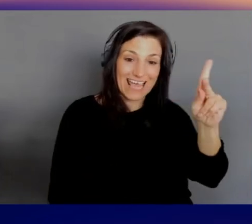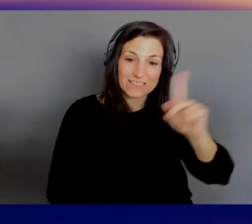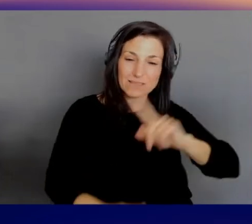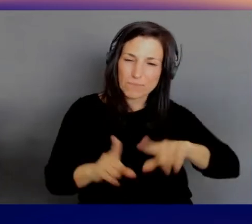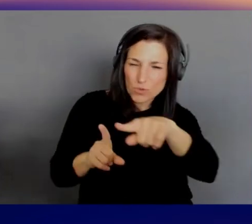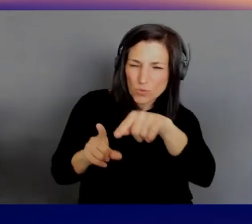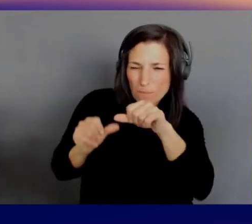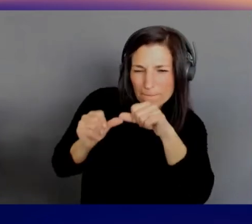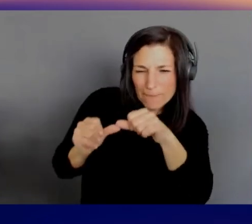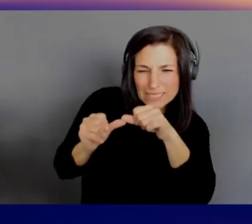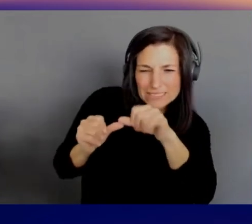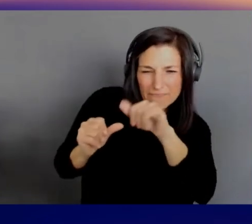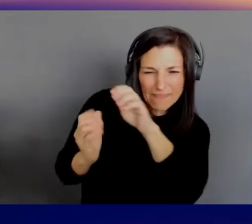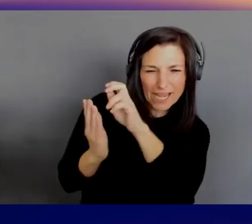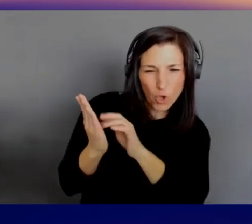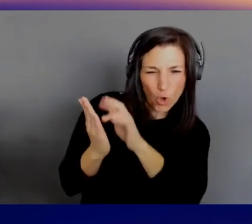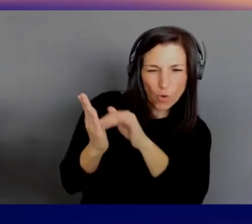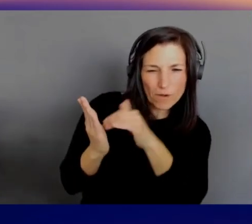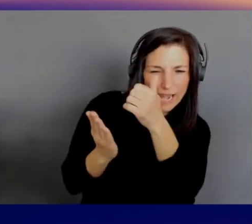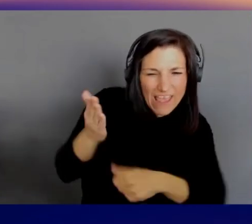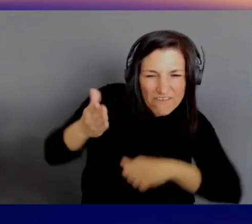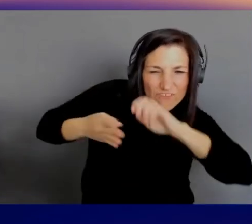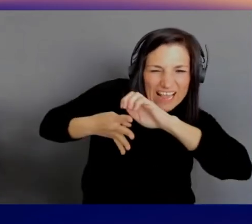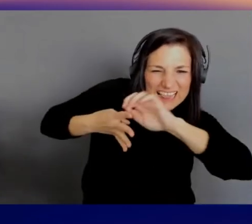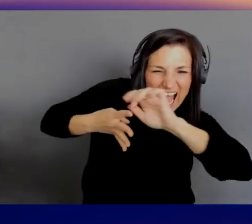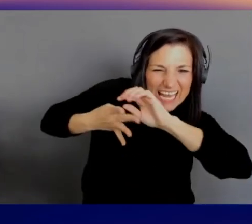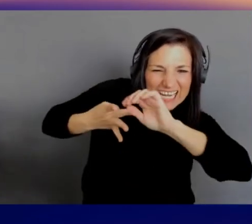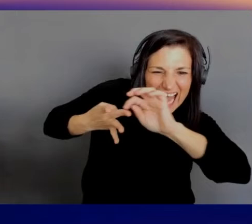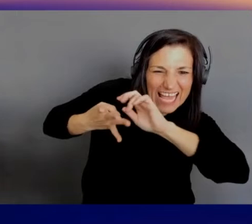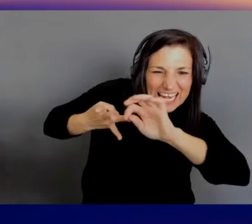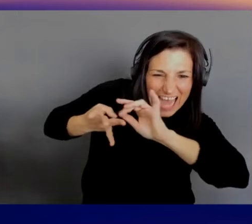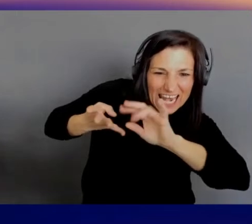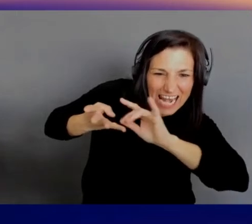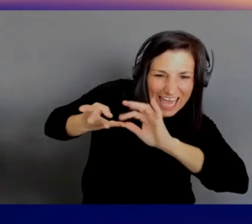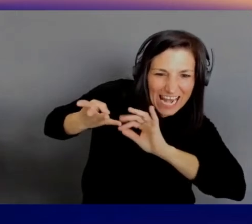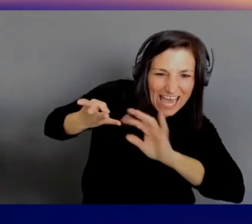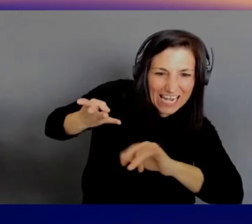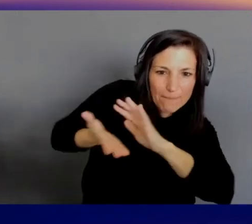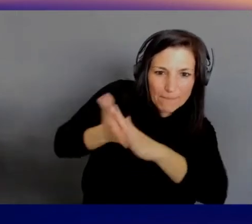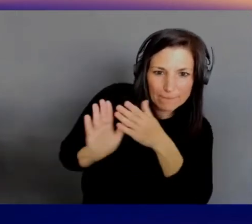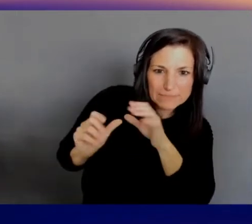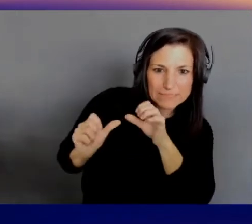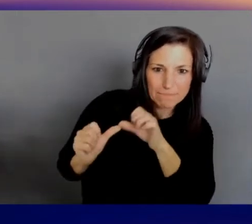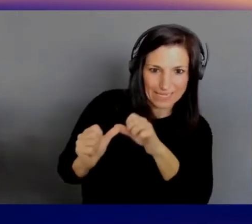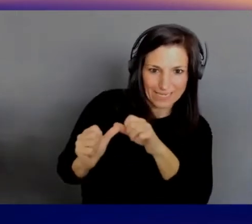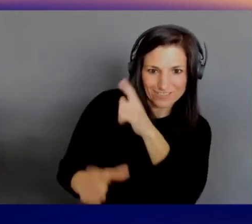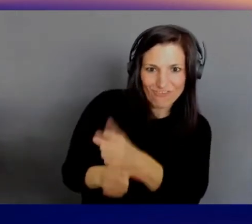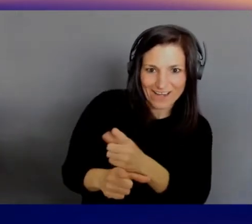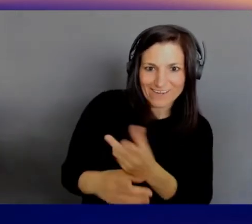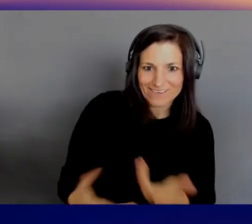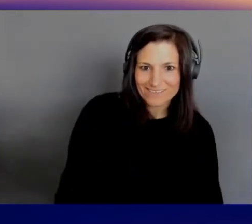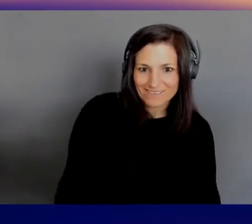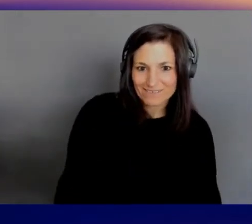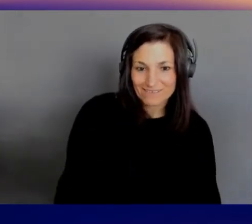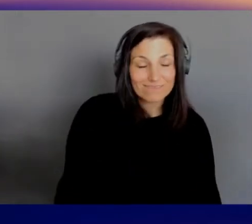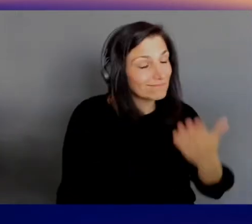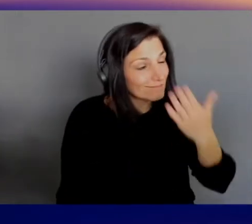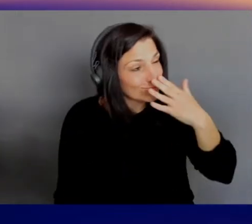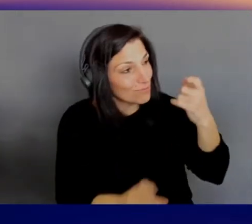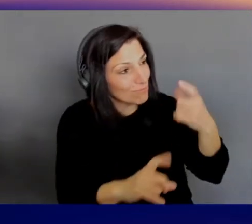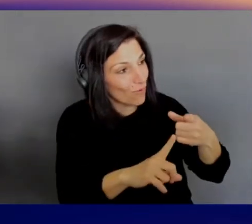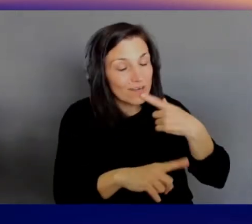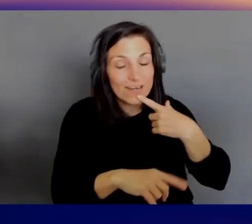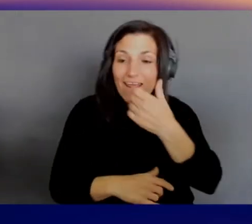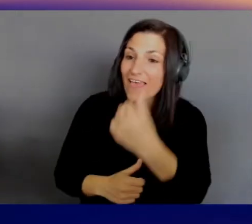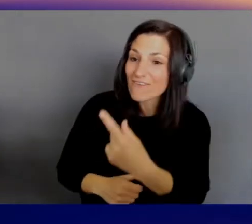code. Yes. Every line of code that we write Yes, becomes exactly. maintenance. Exactly. Right? Yeah. Like That's a really good point. every line that I don't have